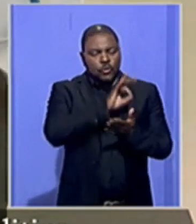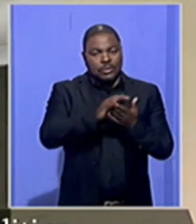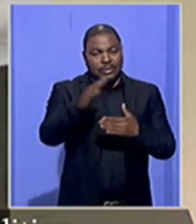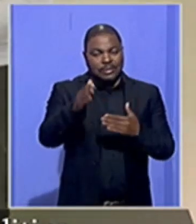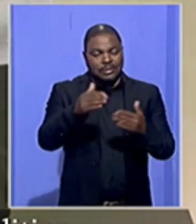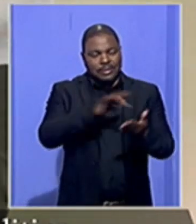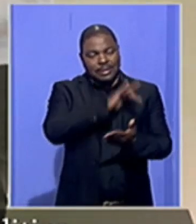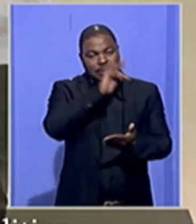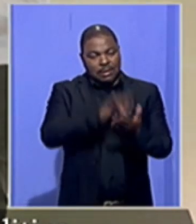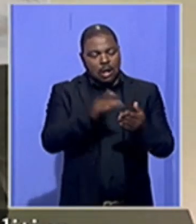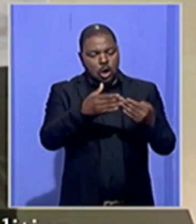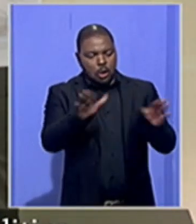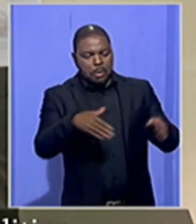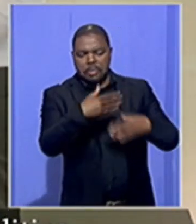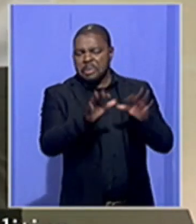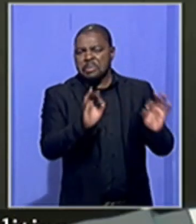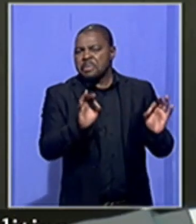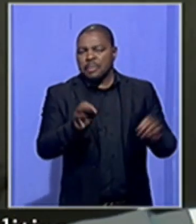have about